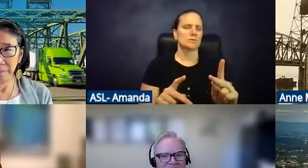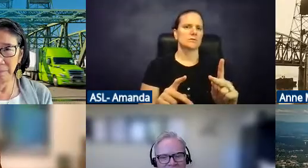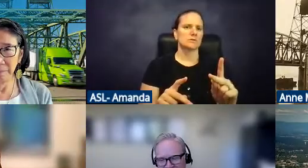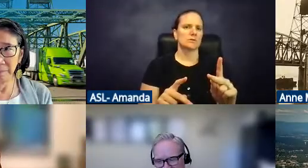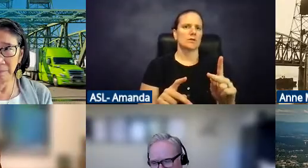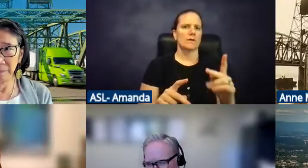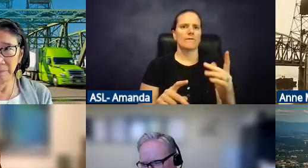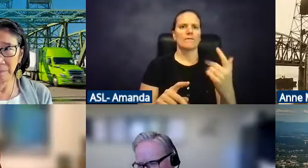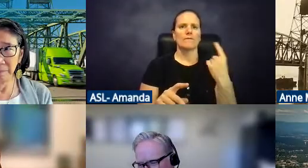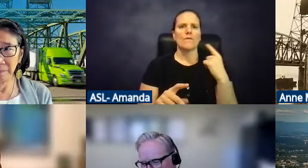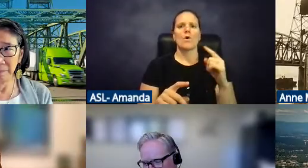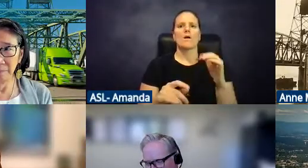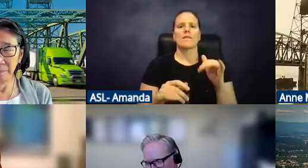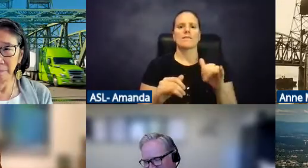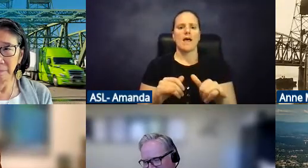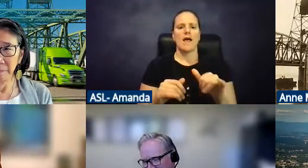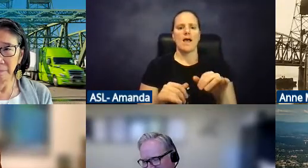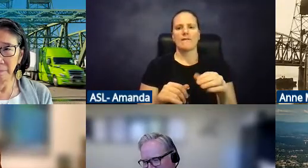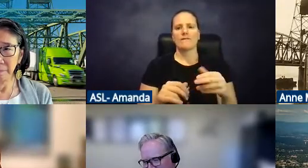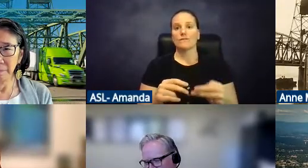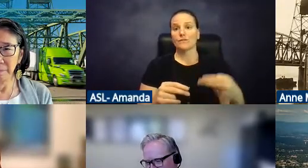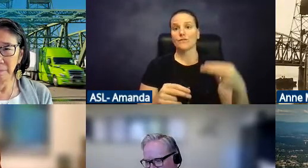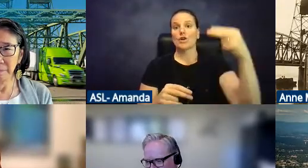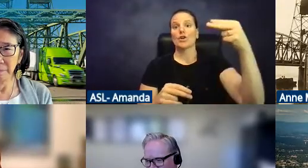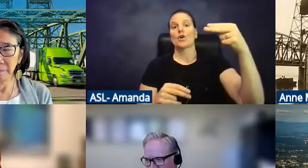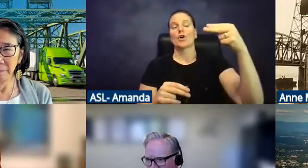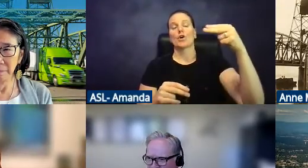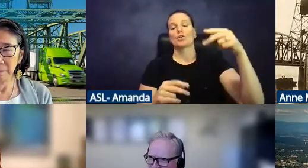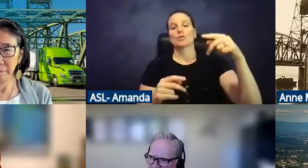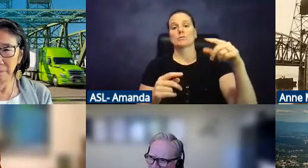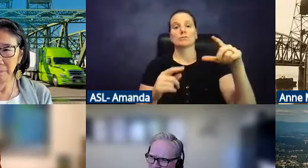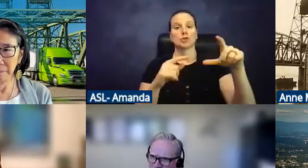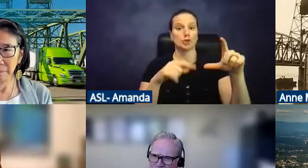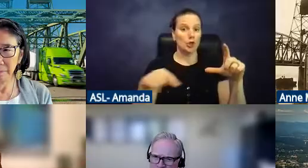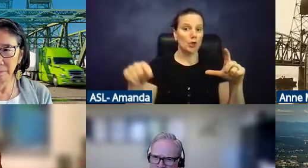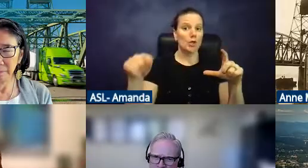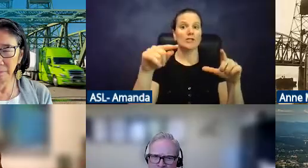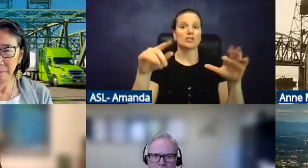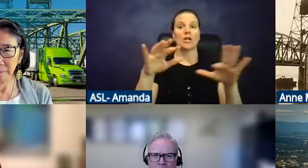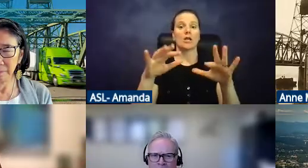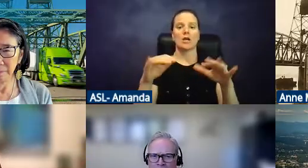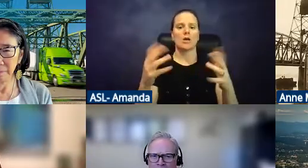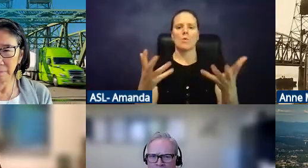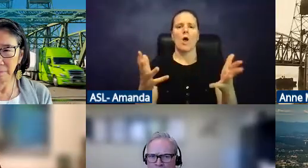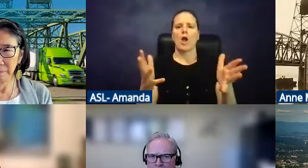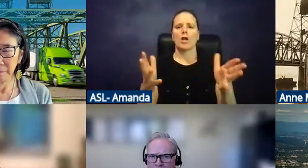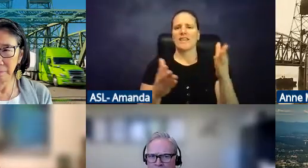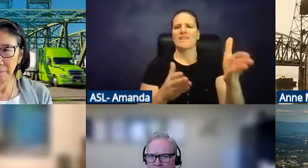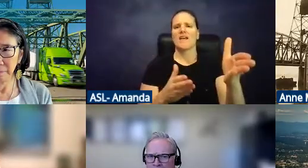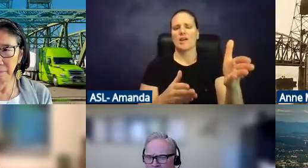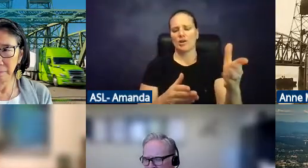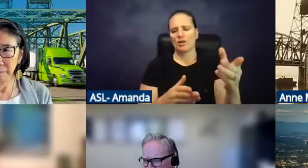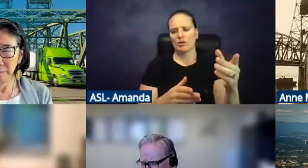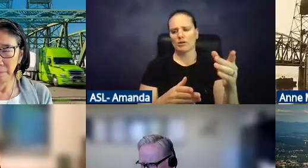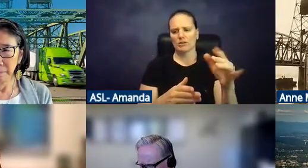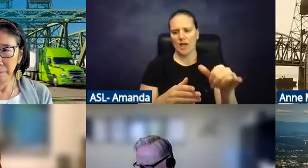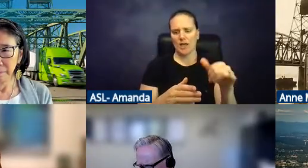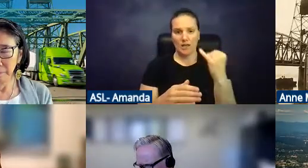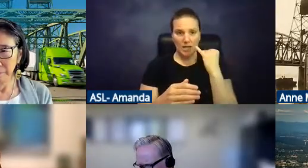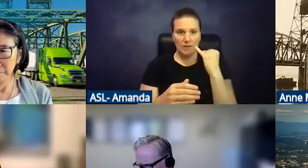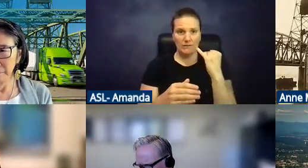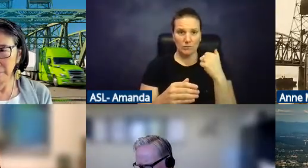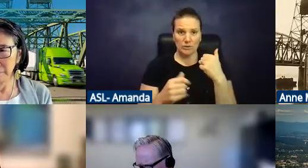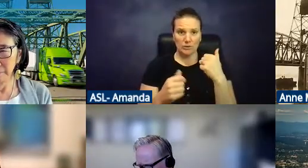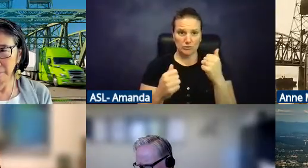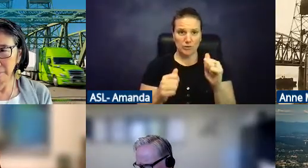vertical circulation between things that might already be there. So if we're planning a transit